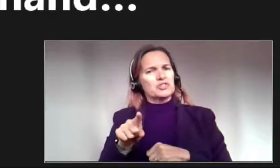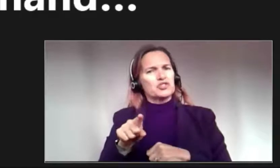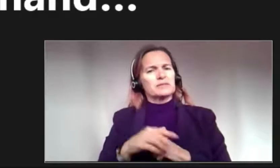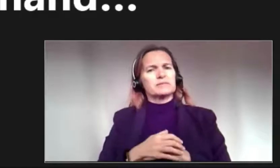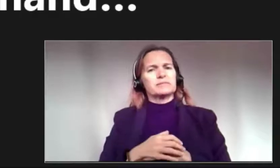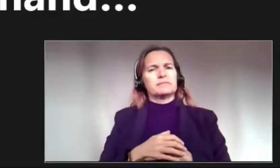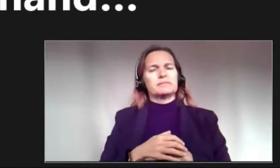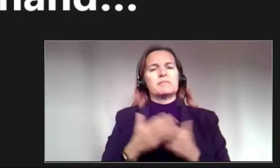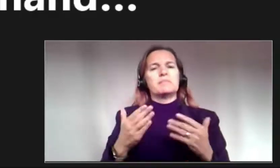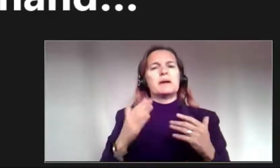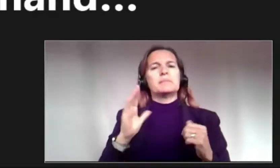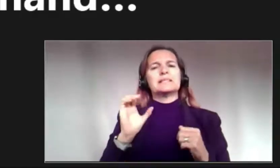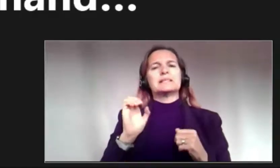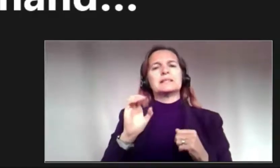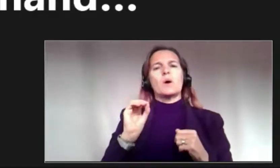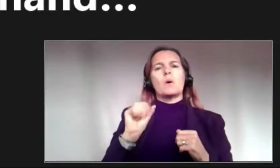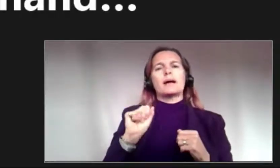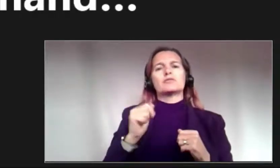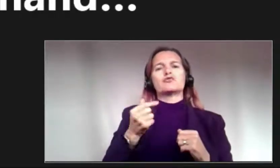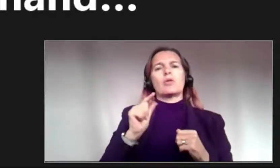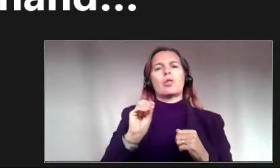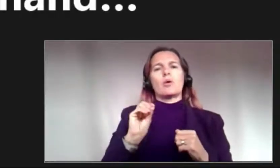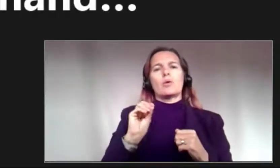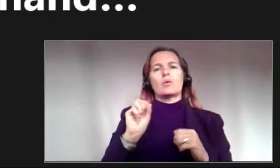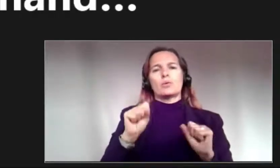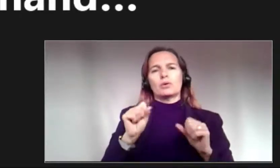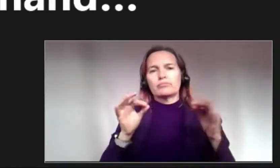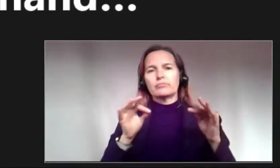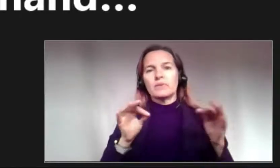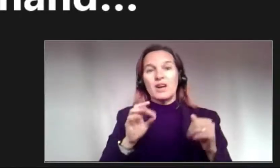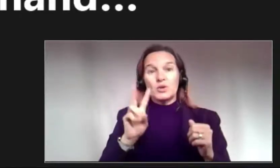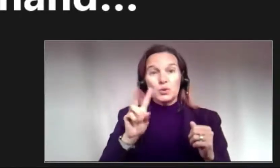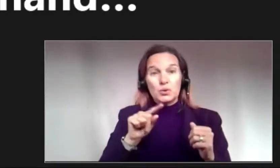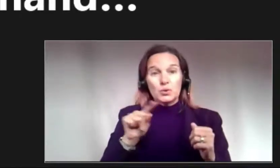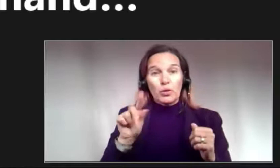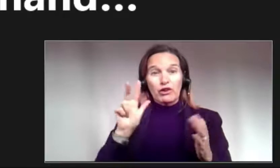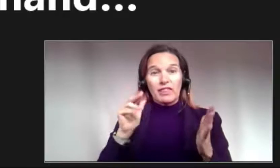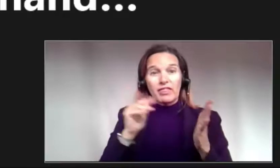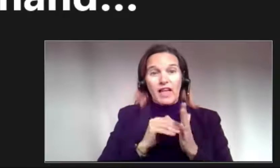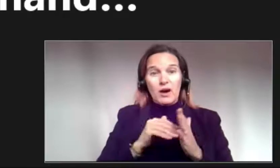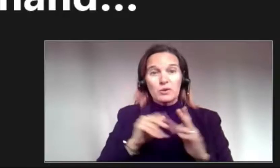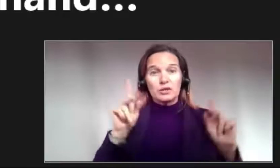CEO Angelo could comment on a 2,000 or 3,000 person event.